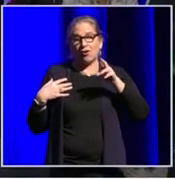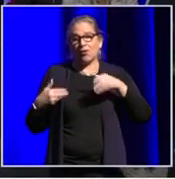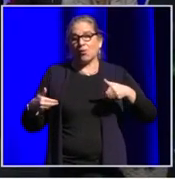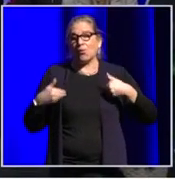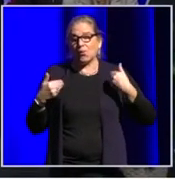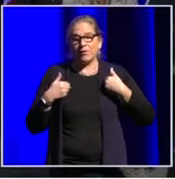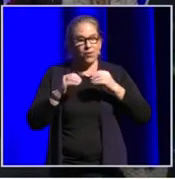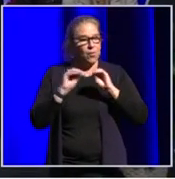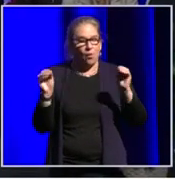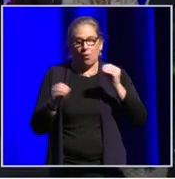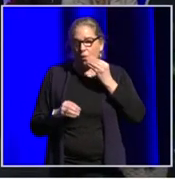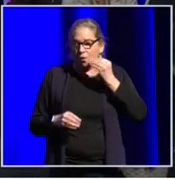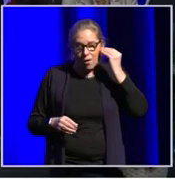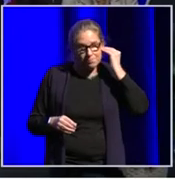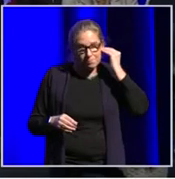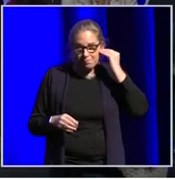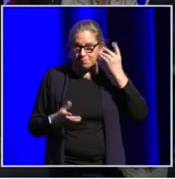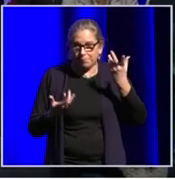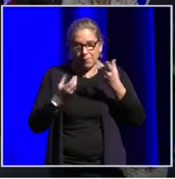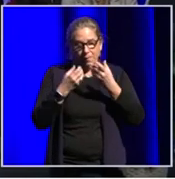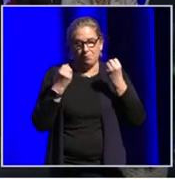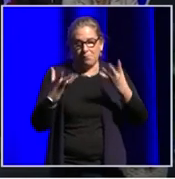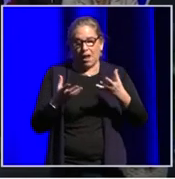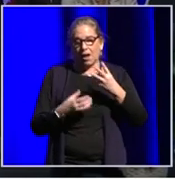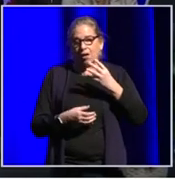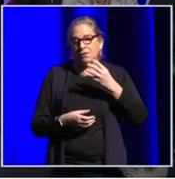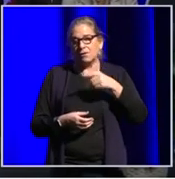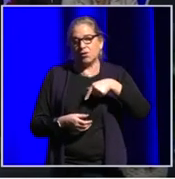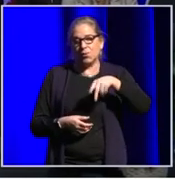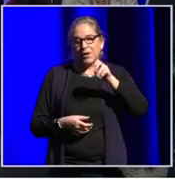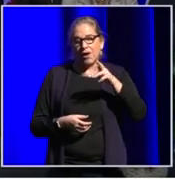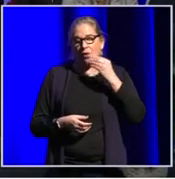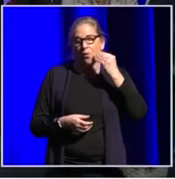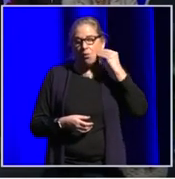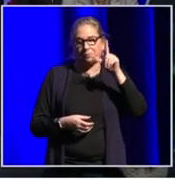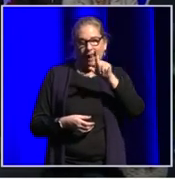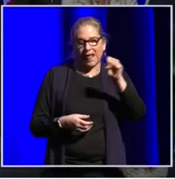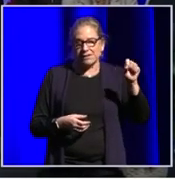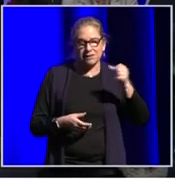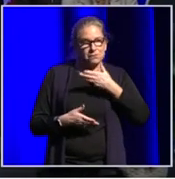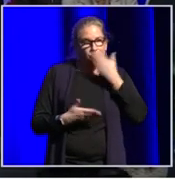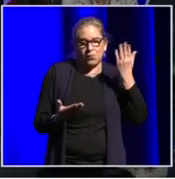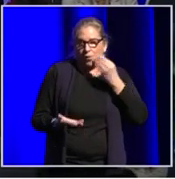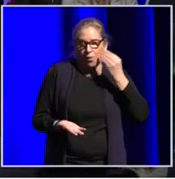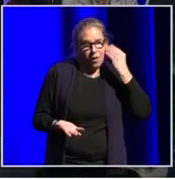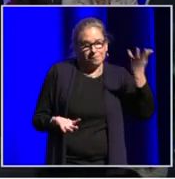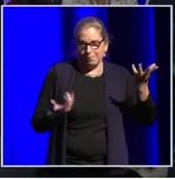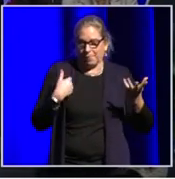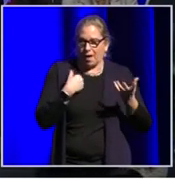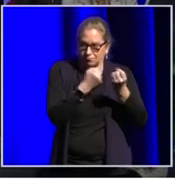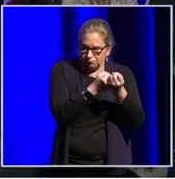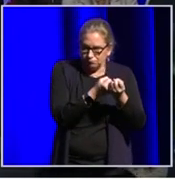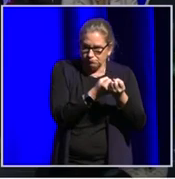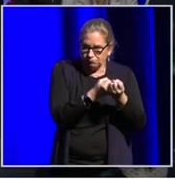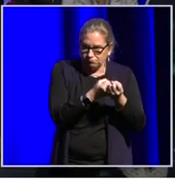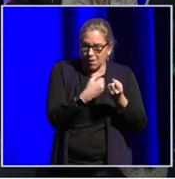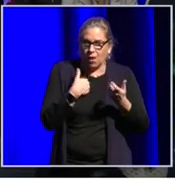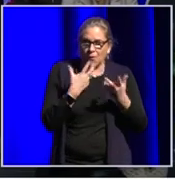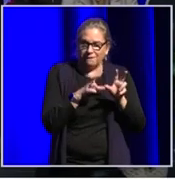assault just by officials just down the street, and ensure that we're investing more in the people and organizations fighting every day for